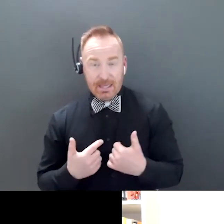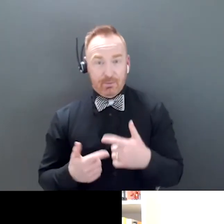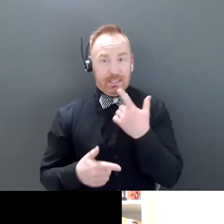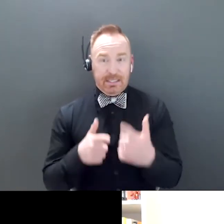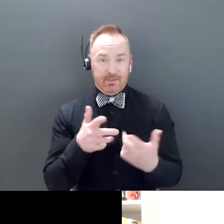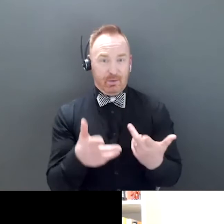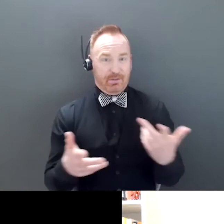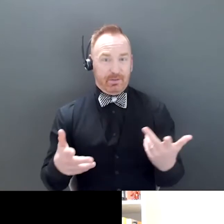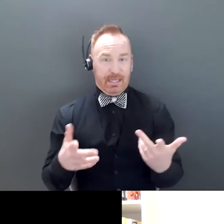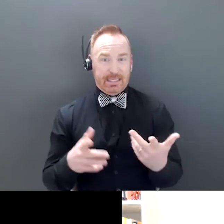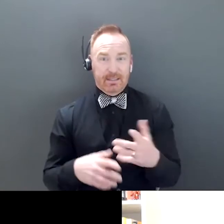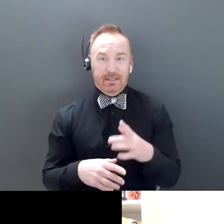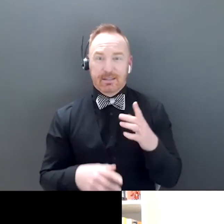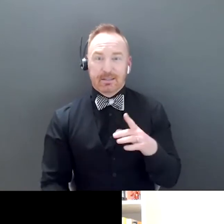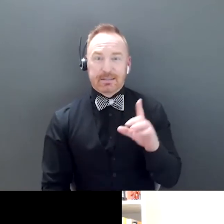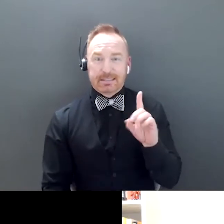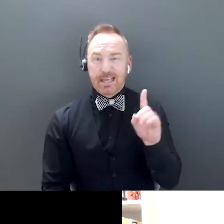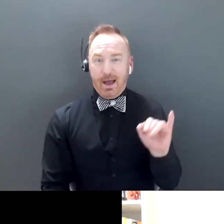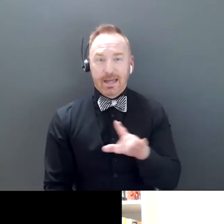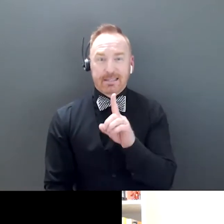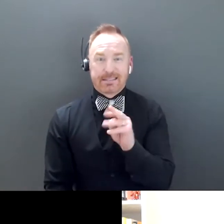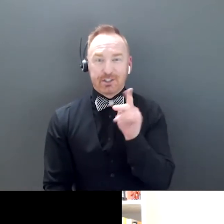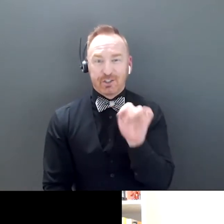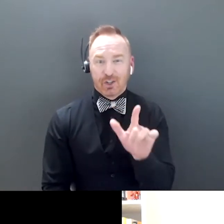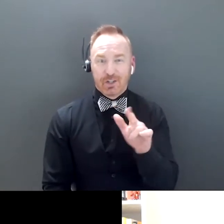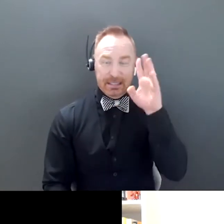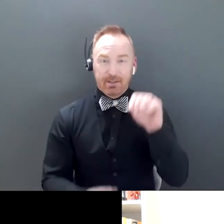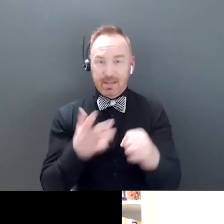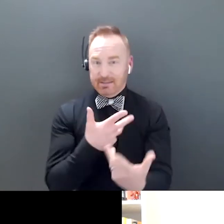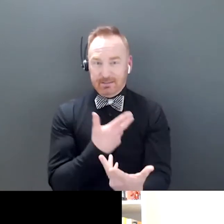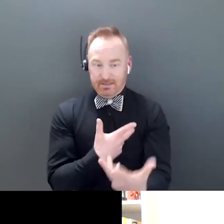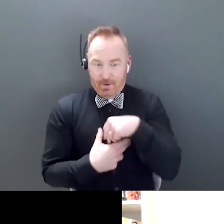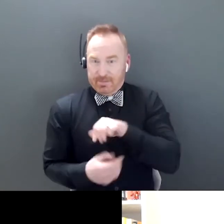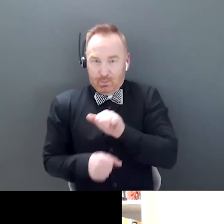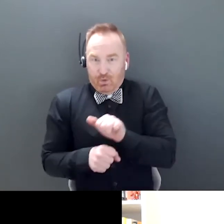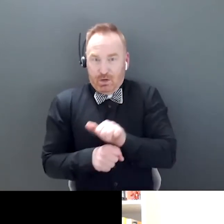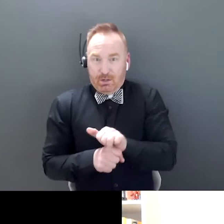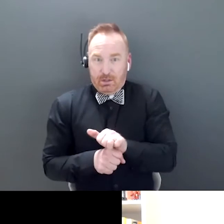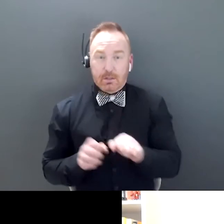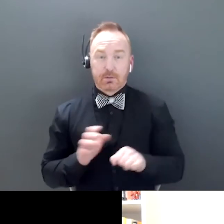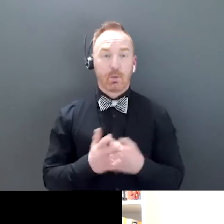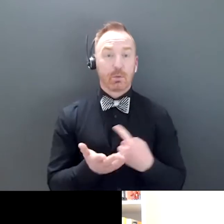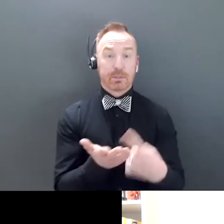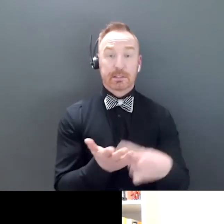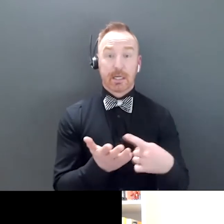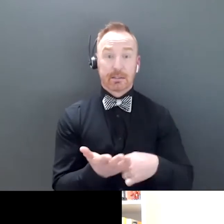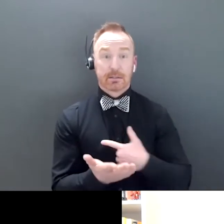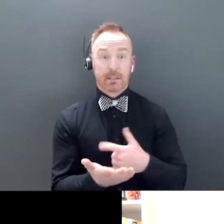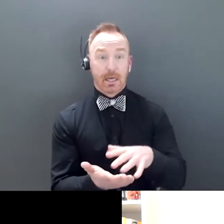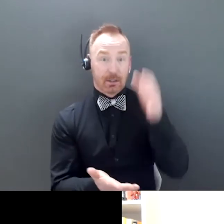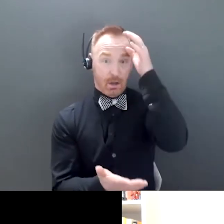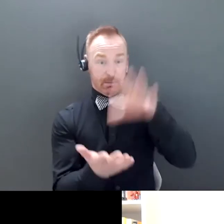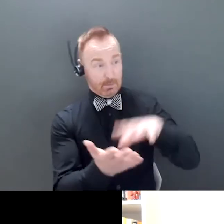So it's just how we work, and it's embedded into all of the discussions that we have. So when we talk about learning, we're also talking about how do we